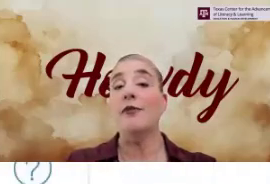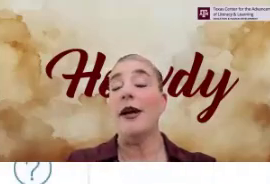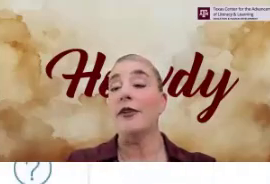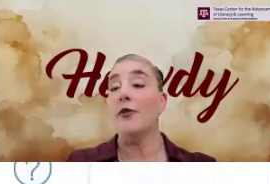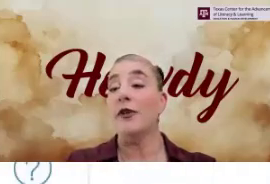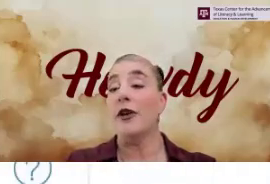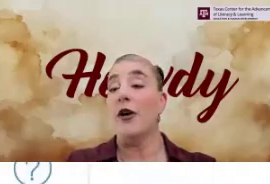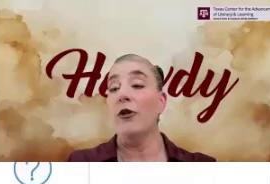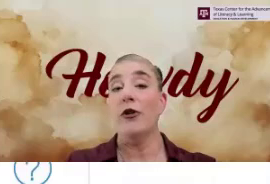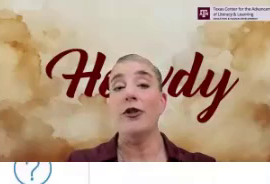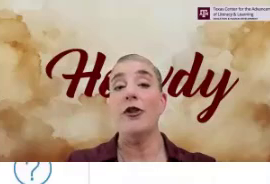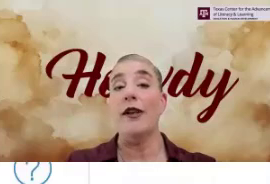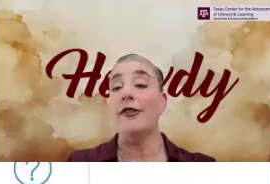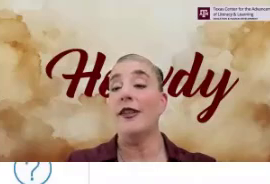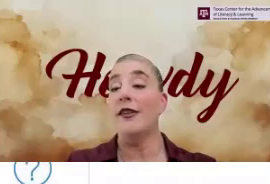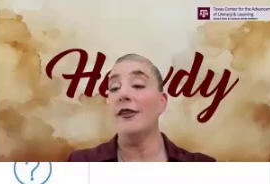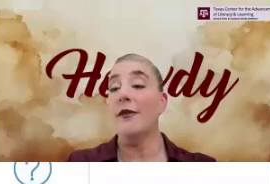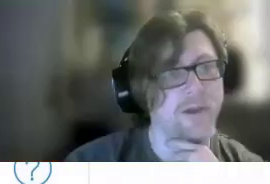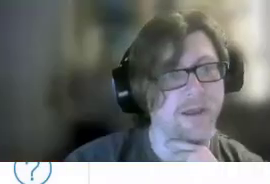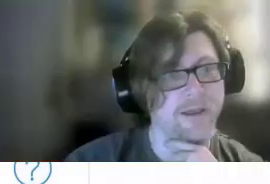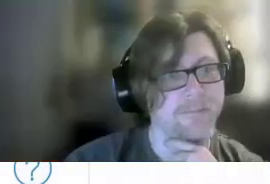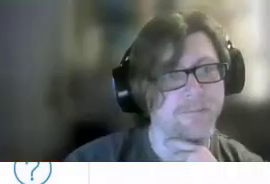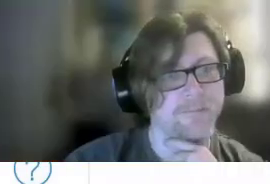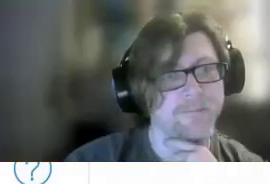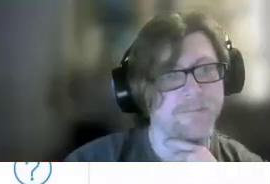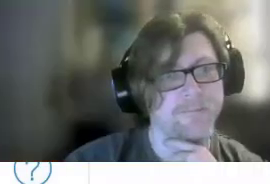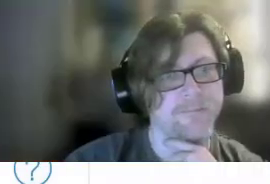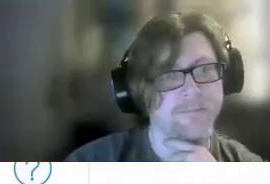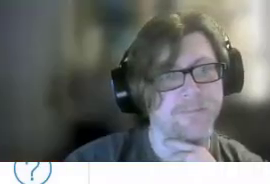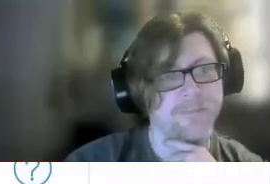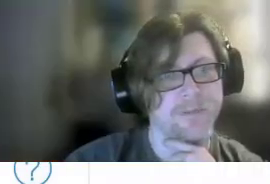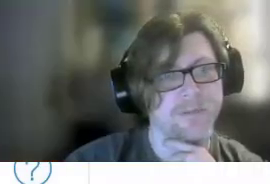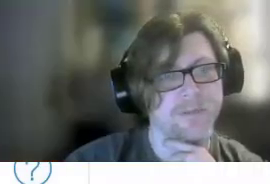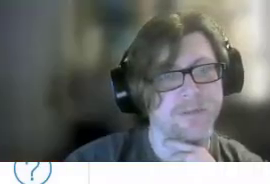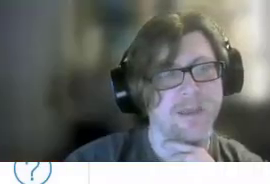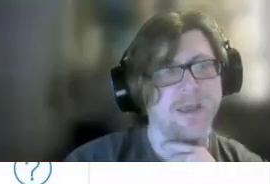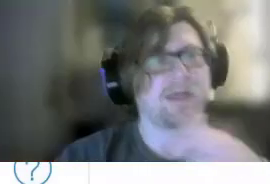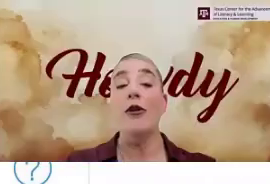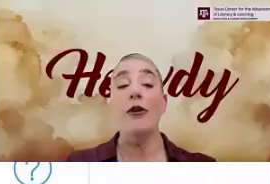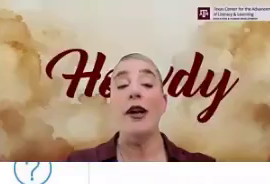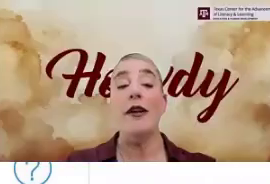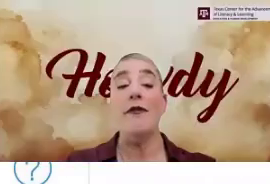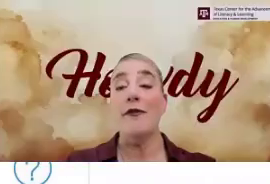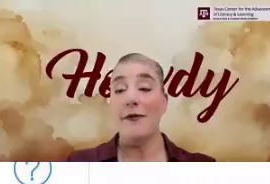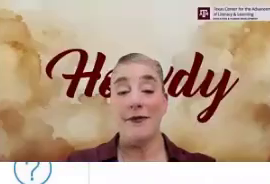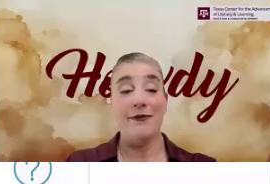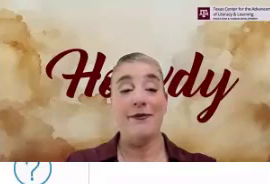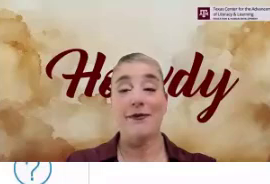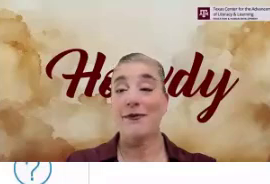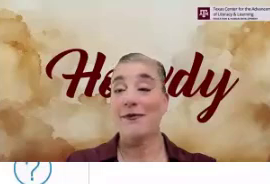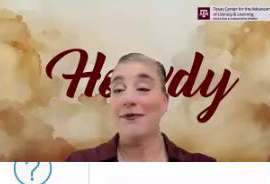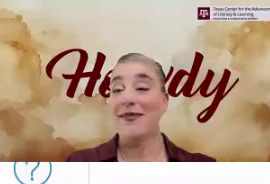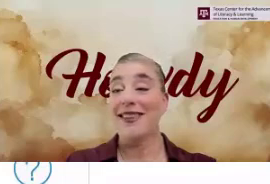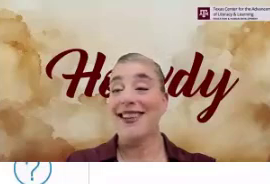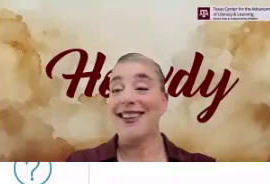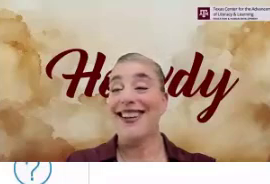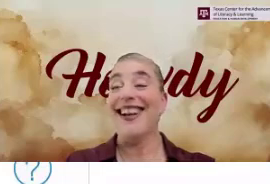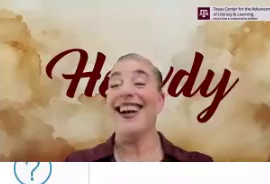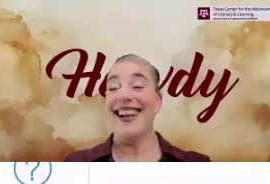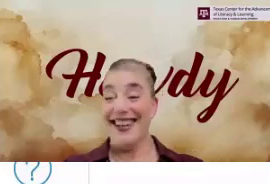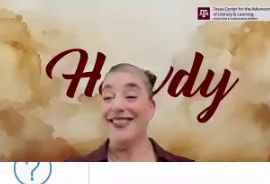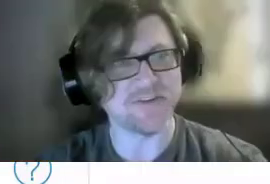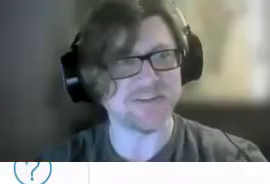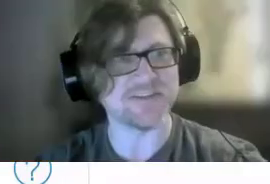this, inspect with color. Do you guys see this up Okay. here? You can inspect the color. That was going to and be it- the thing that I said